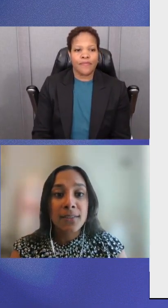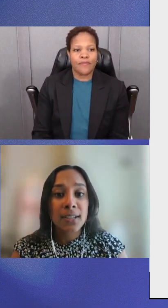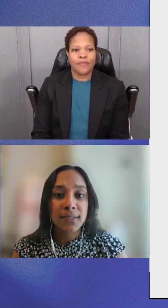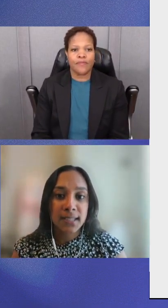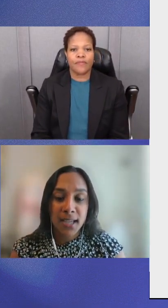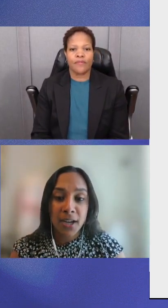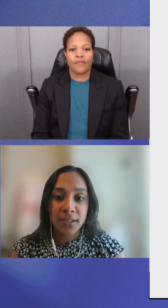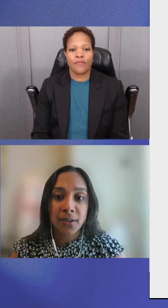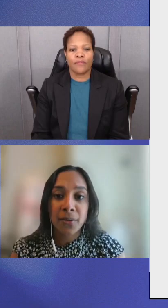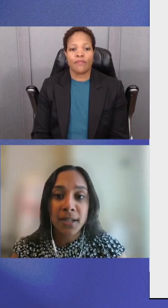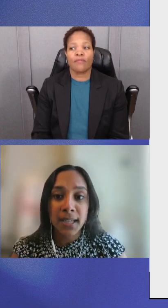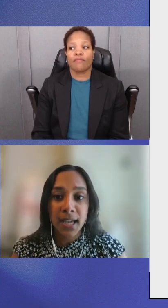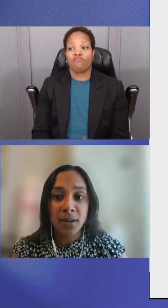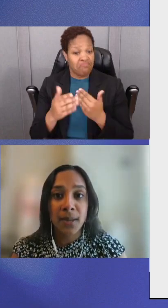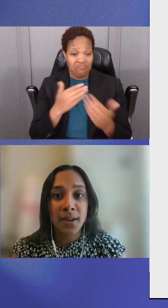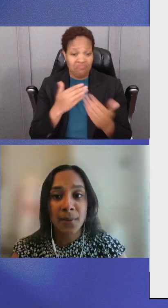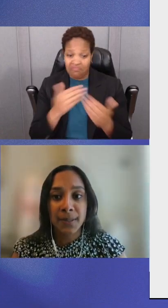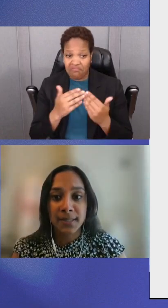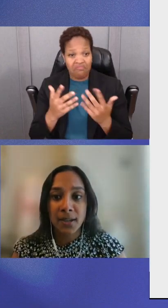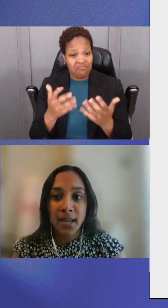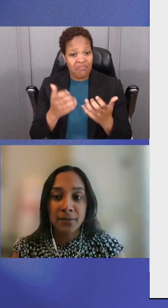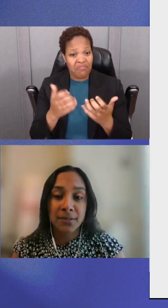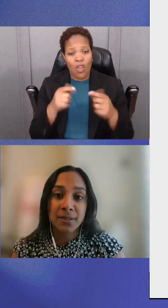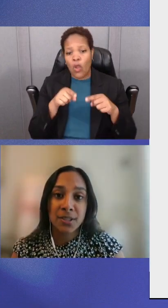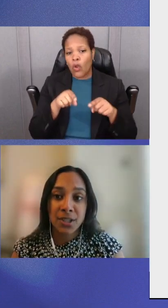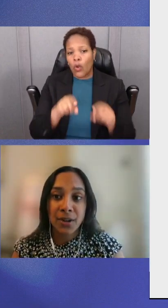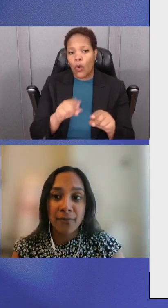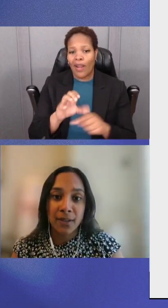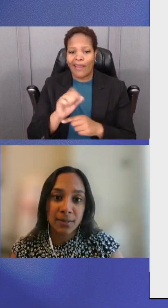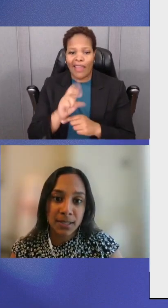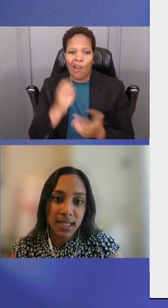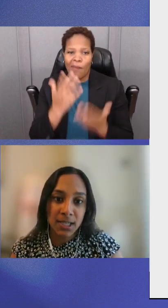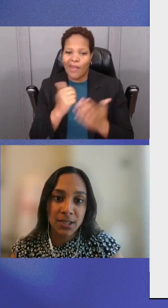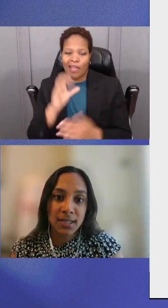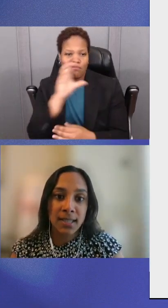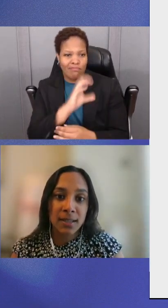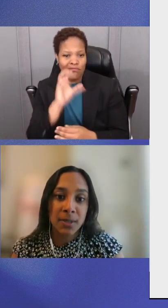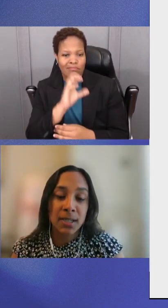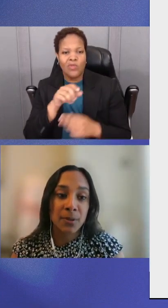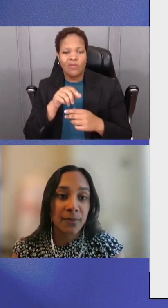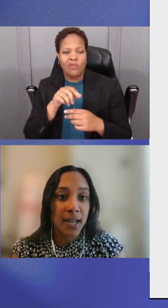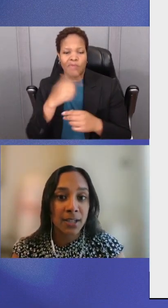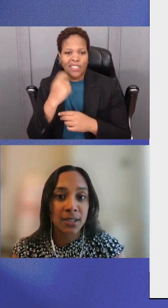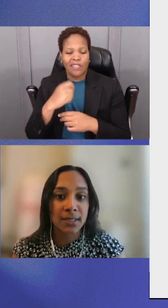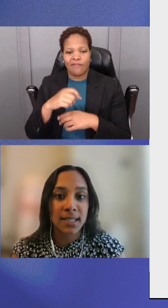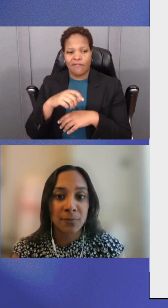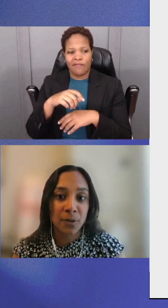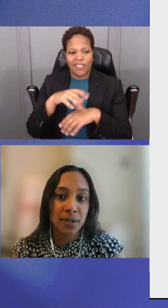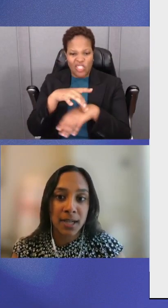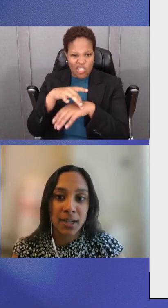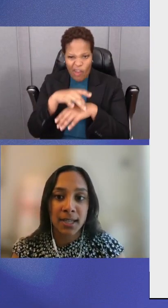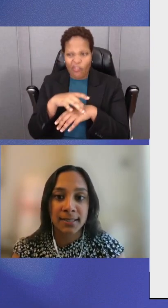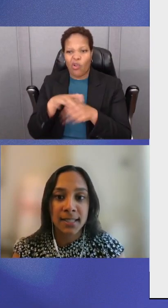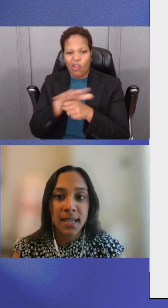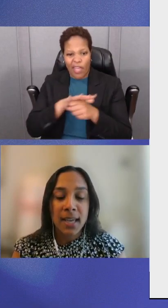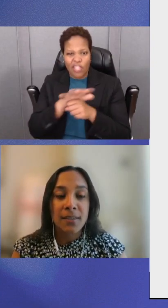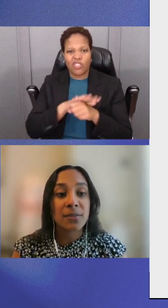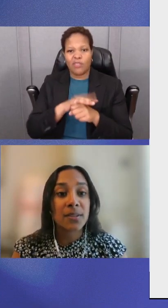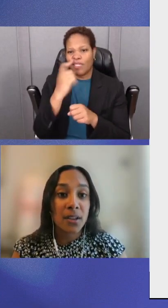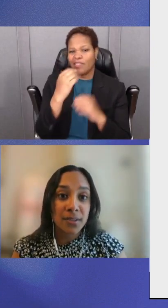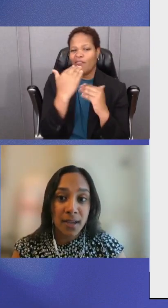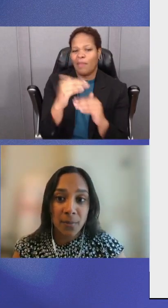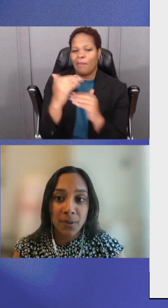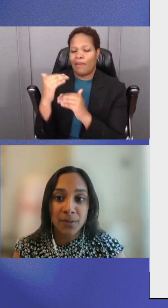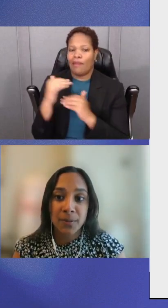And even if desired, concordant care may not be sought out due to geographic limitations and limited providers in rural areas. This